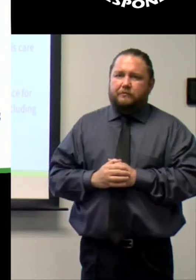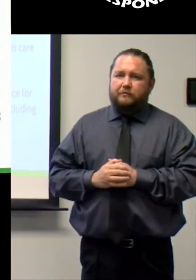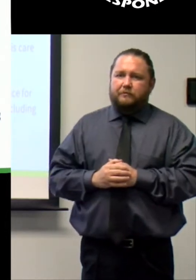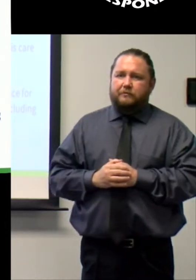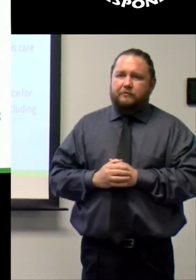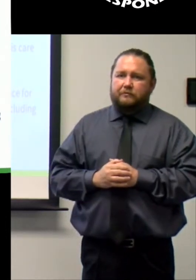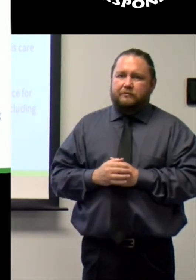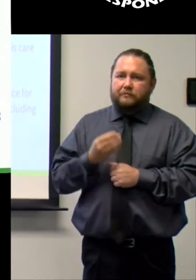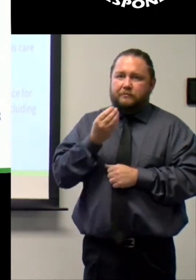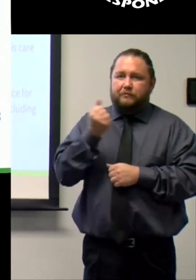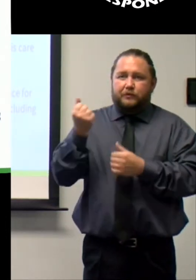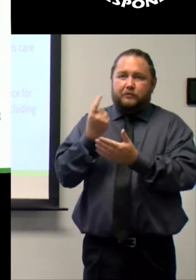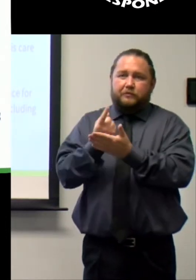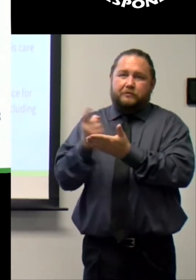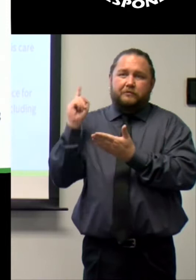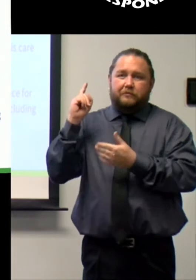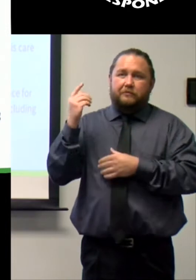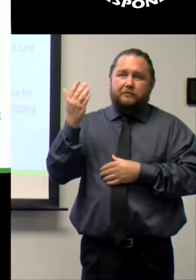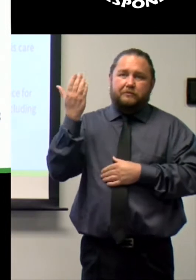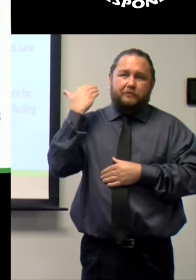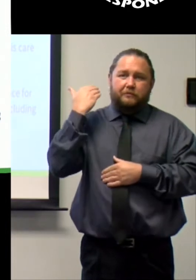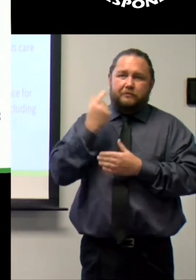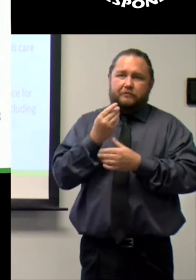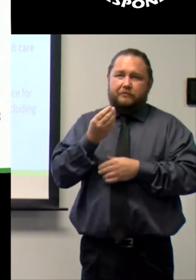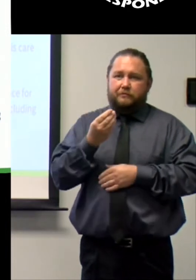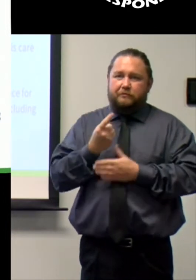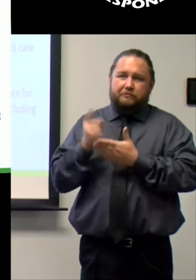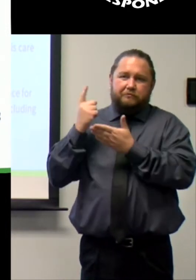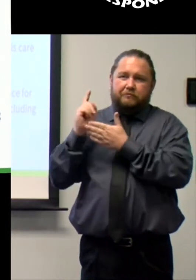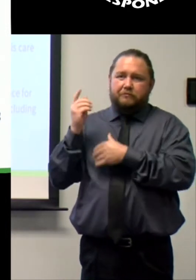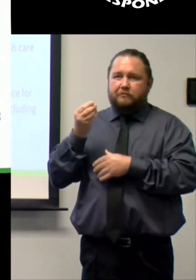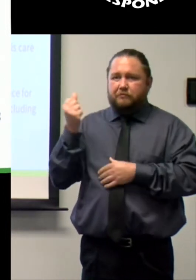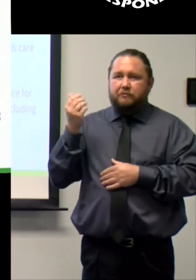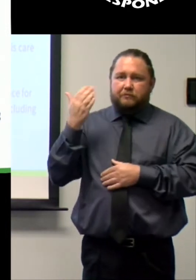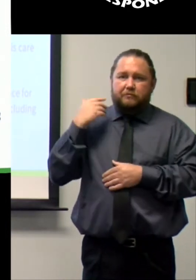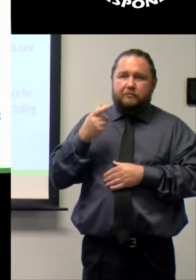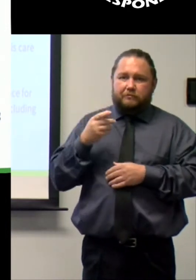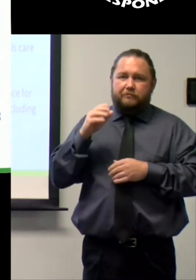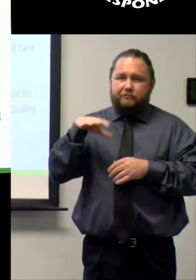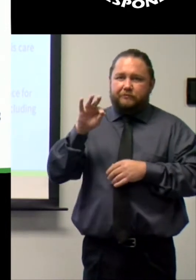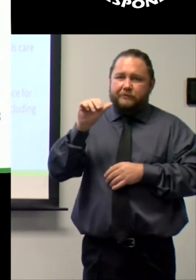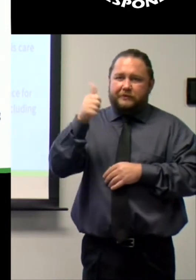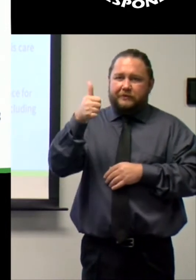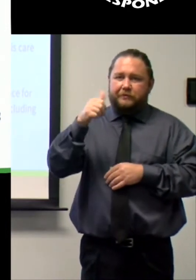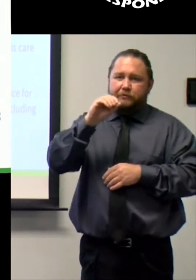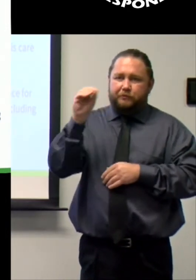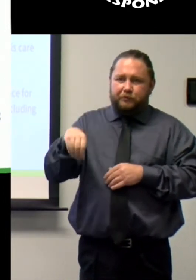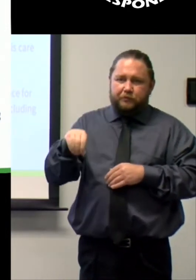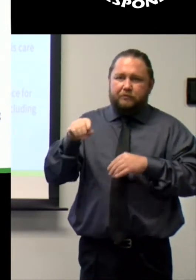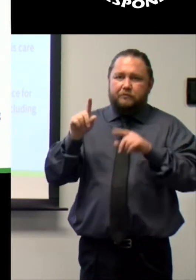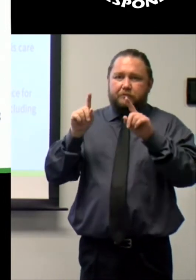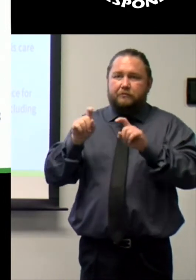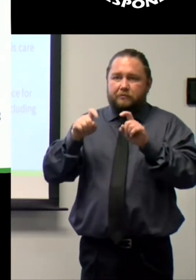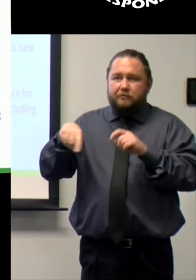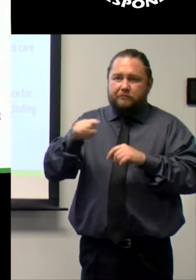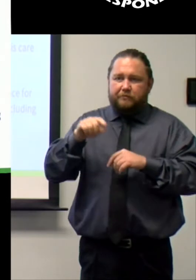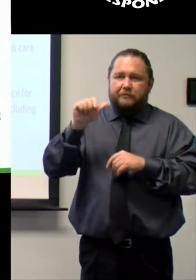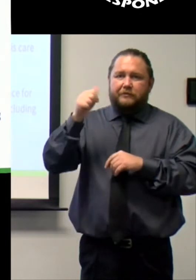Nashua and in New Hampshire were testing positive. That number has declined so that it's more like 7